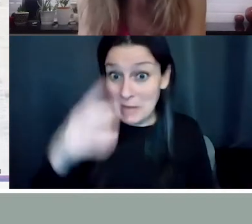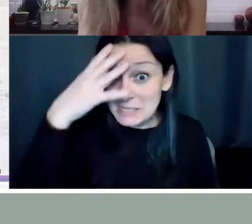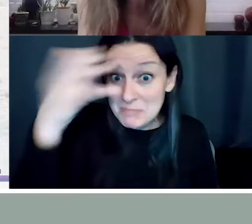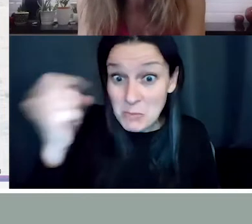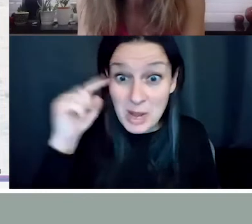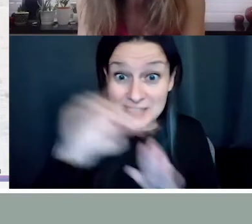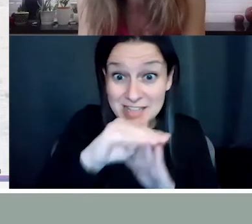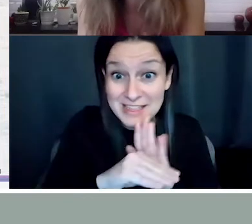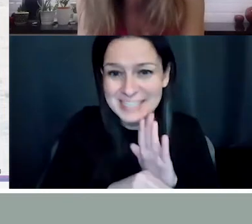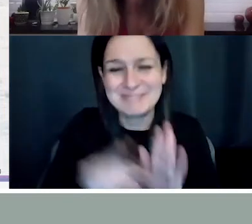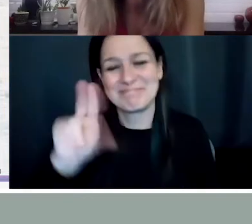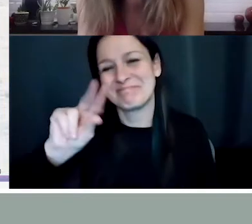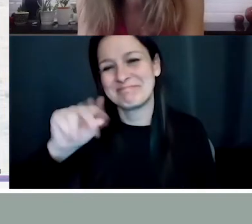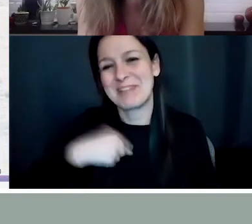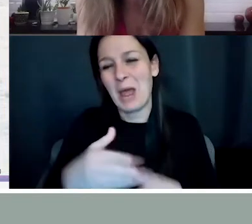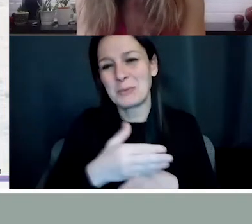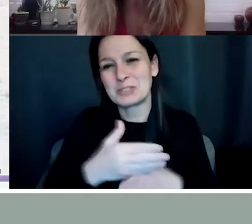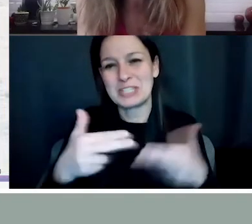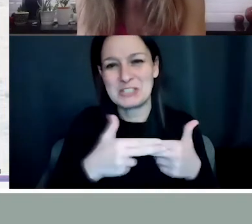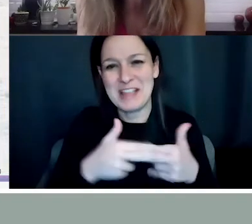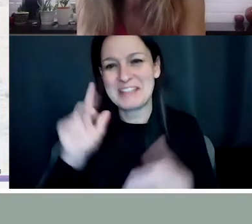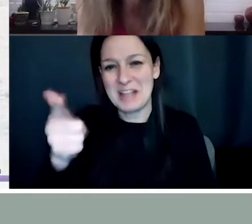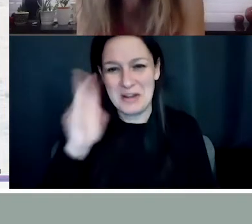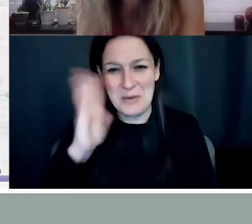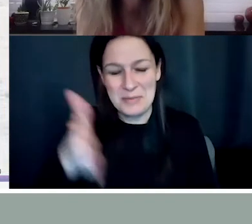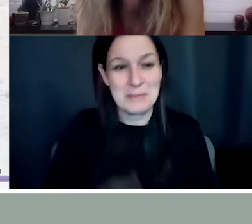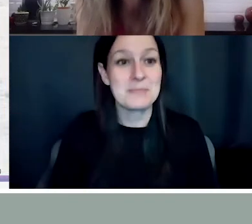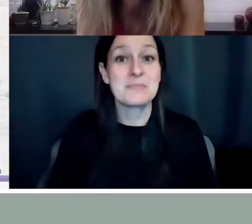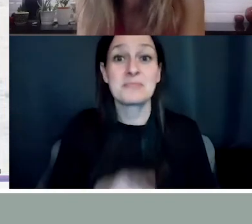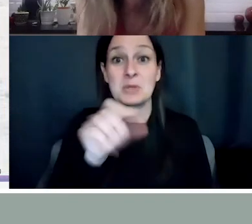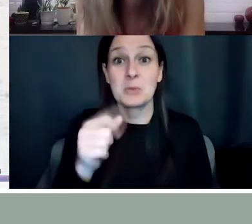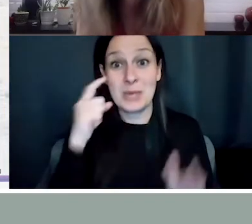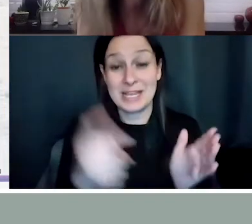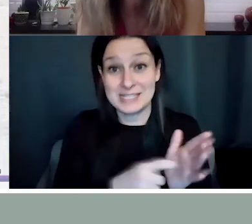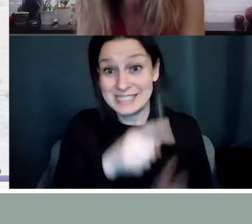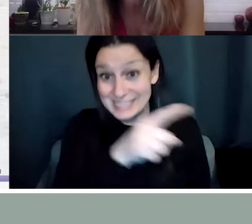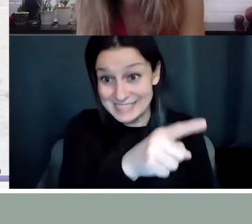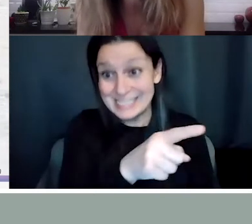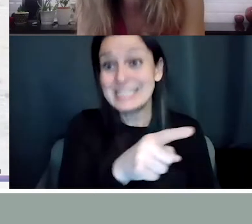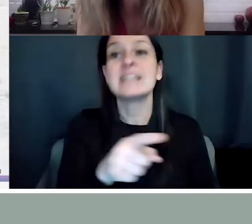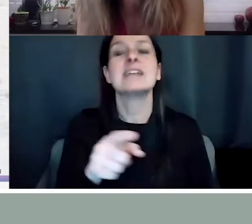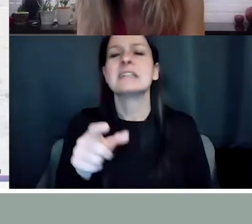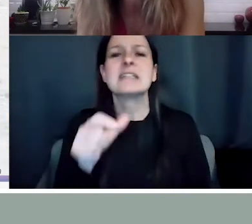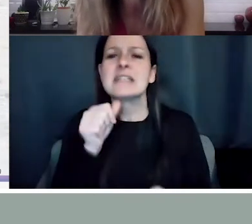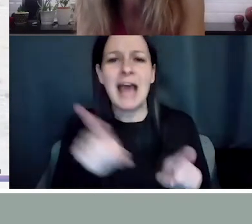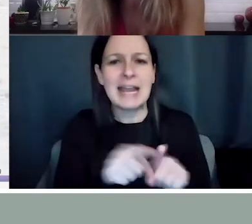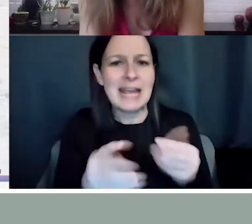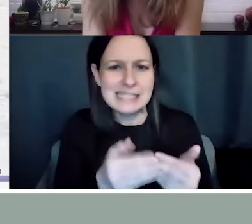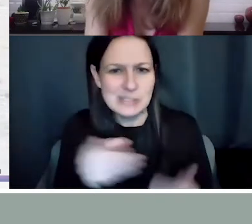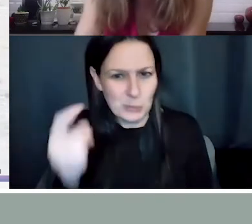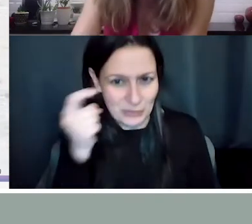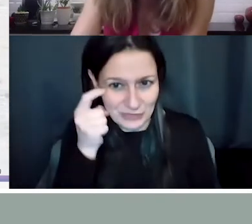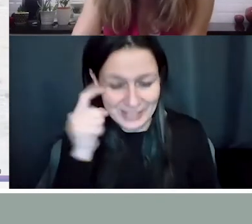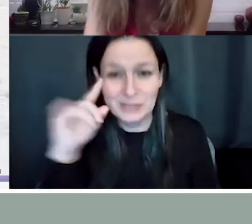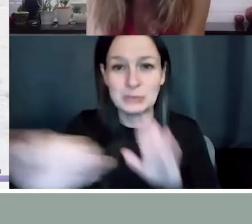list. As I mentioned, I'm sharing all this to you, but you can see that it is not as easy as you would think to